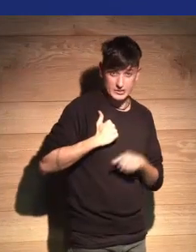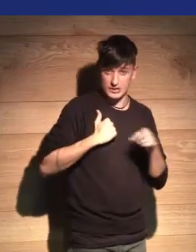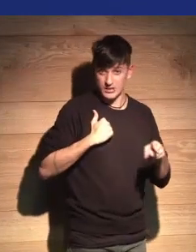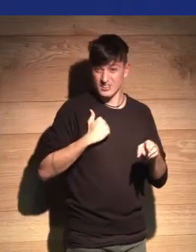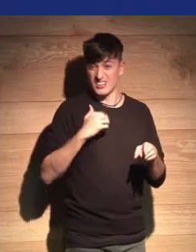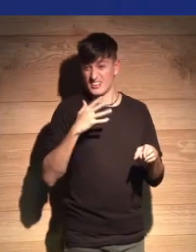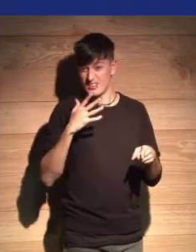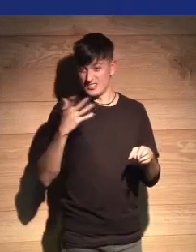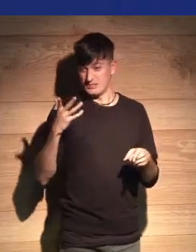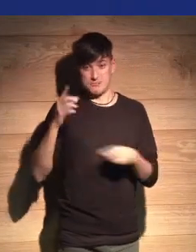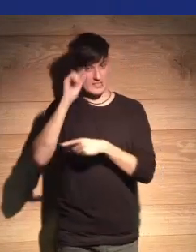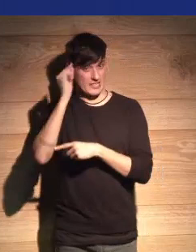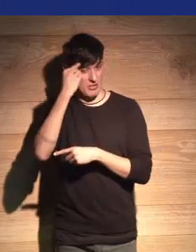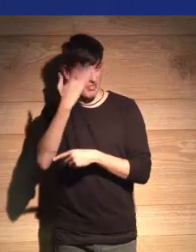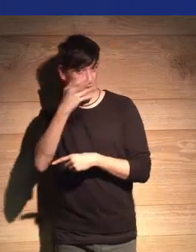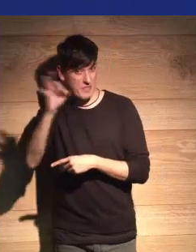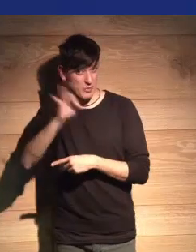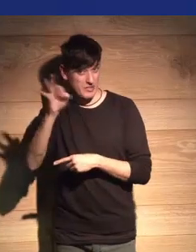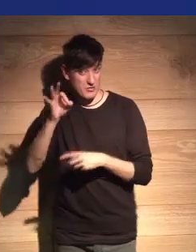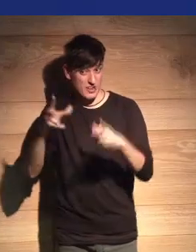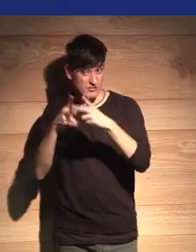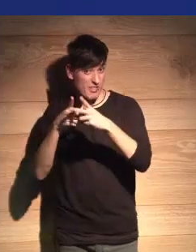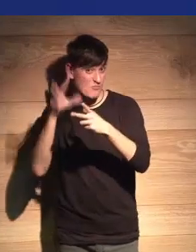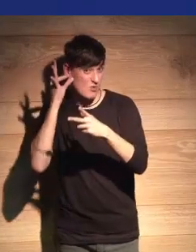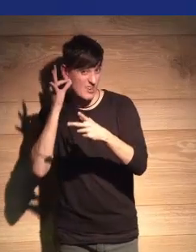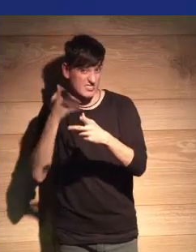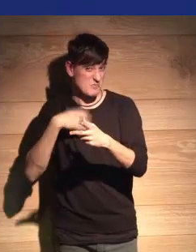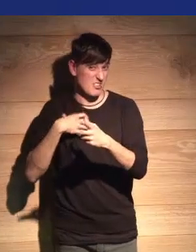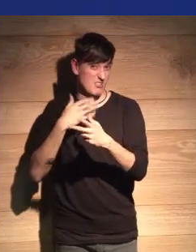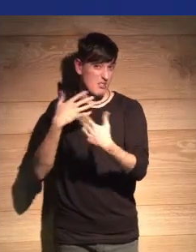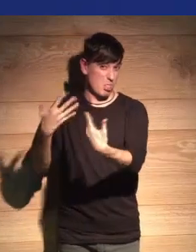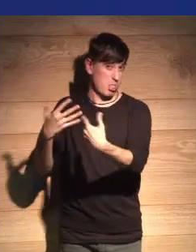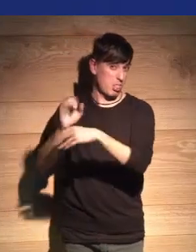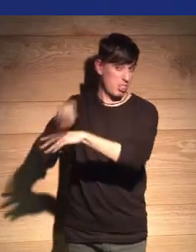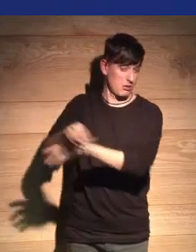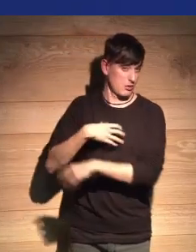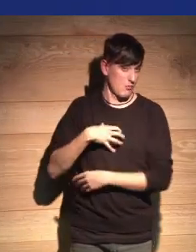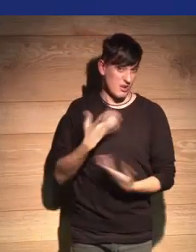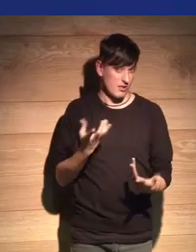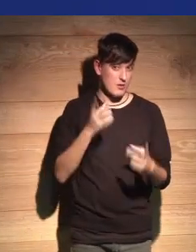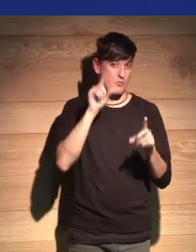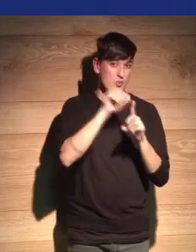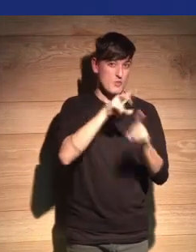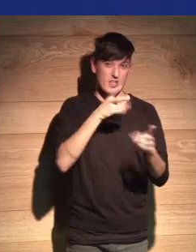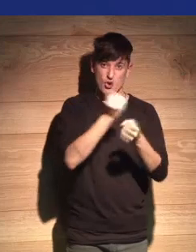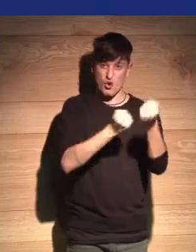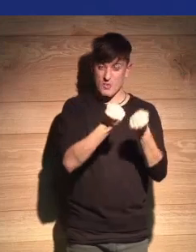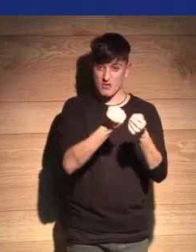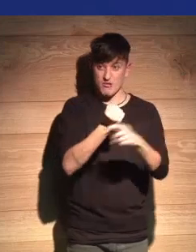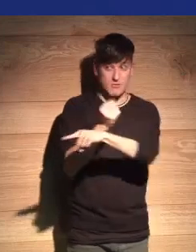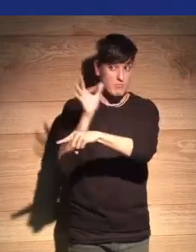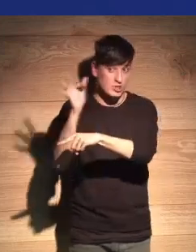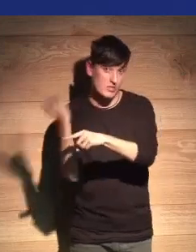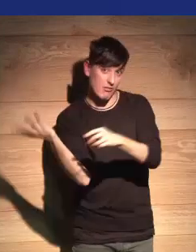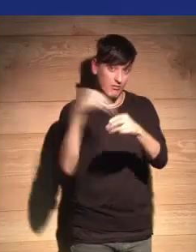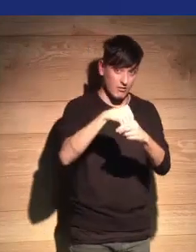cannot afford to miss the talent of 50% of our society. It's not rational from an economic point